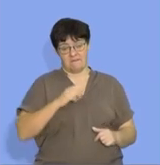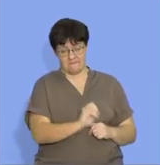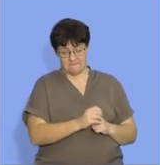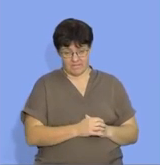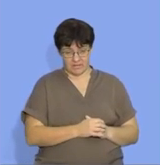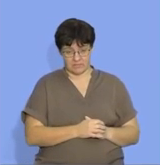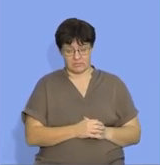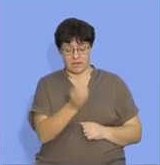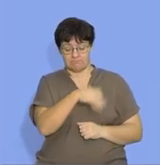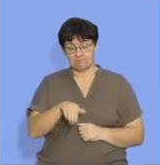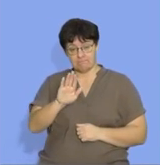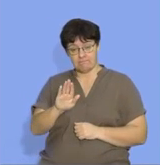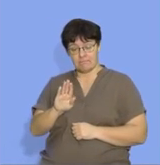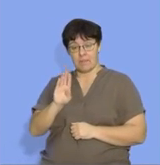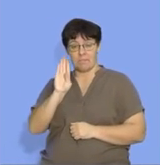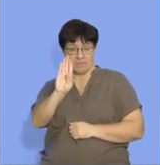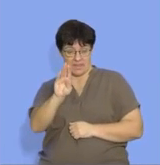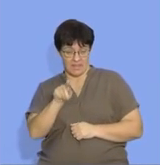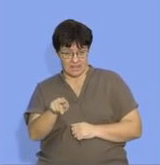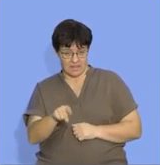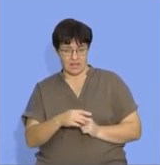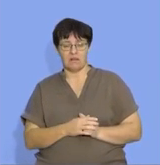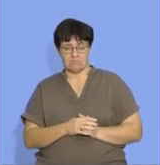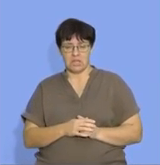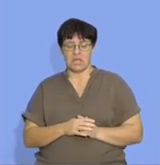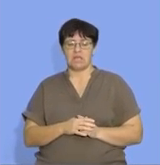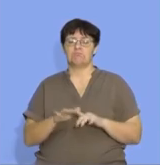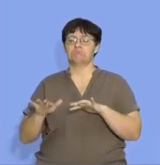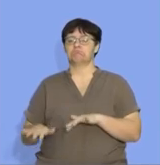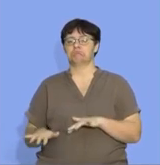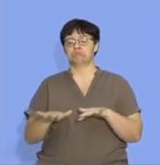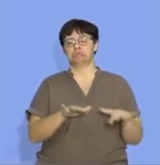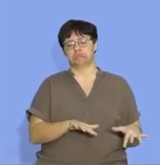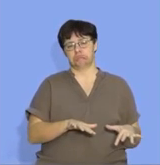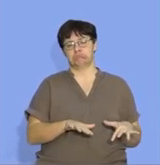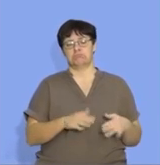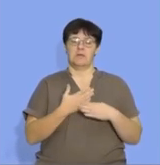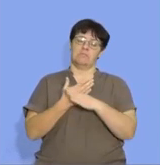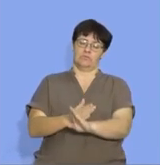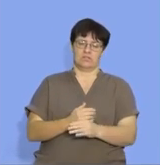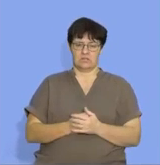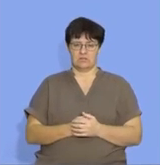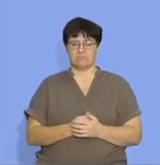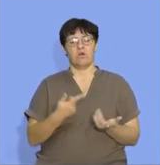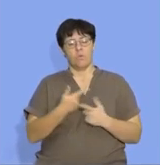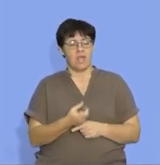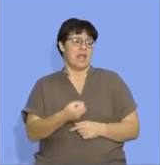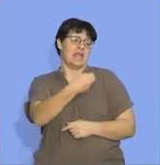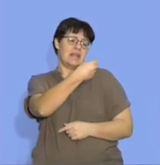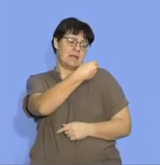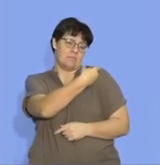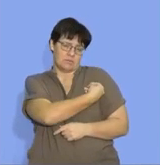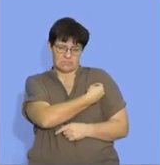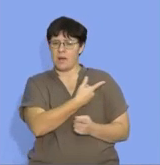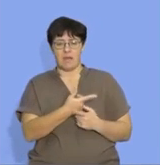at method B, which is passive immunity. Right, so it's kind of like something that's we put in, it's going to do its job,